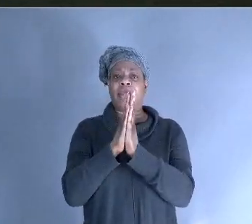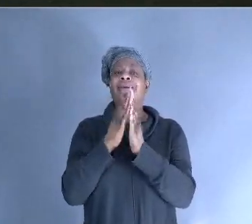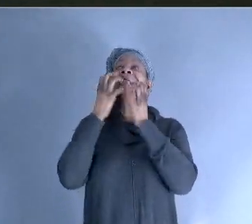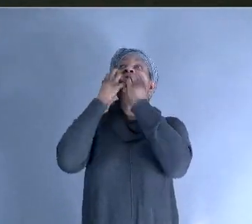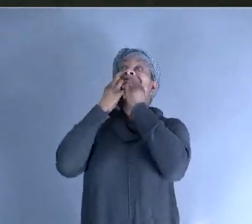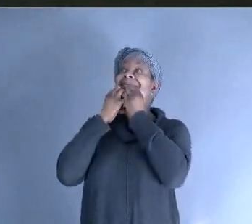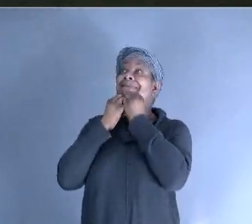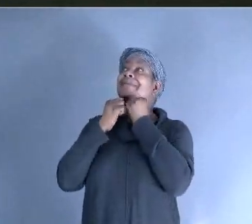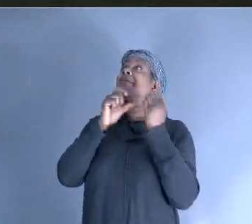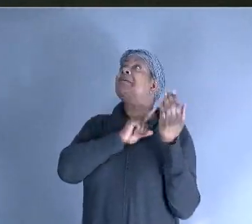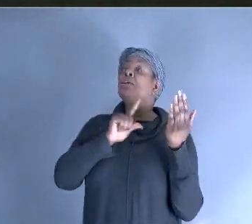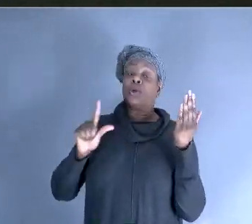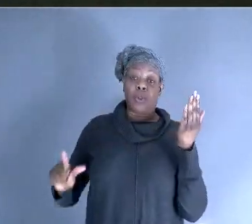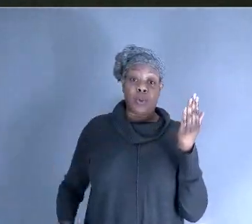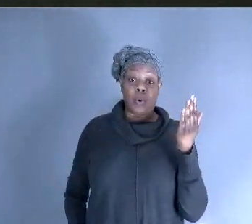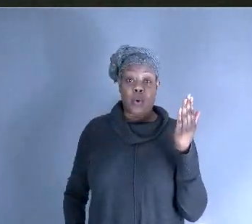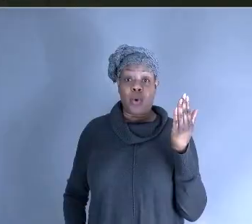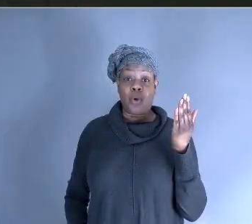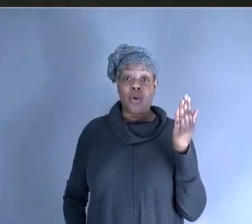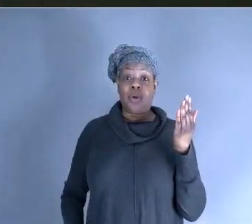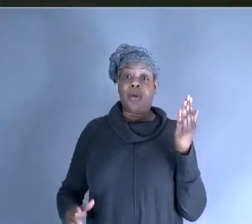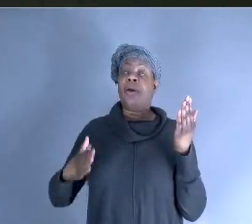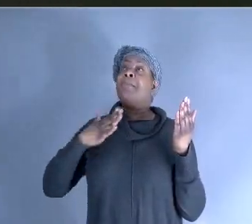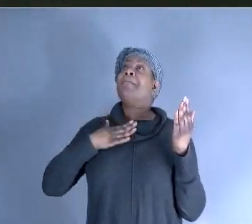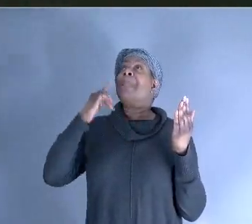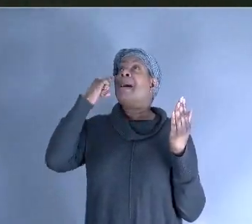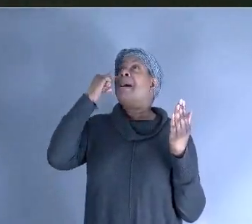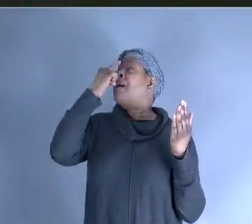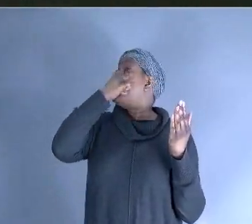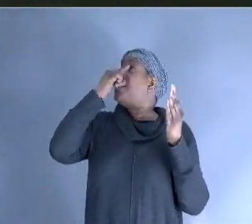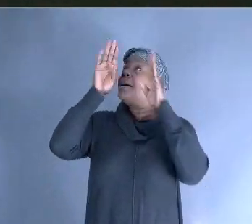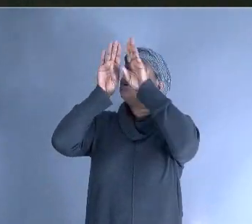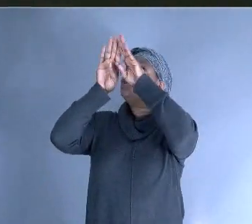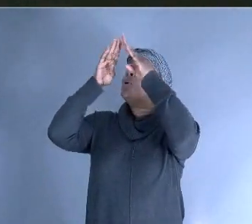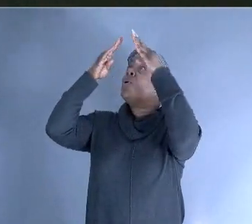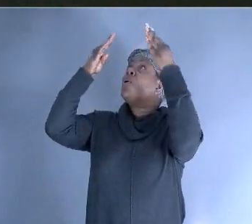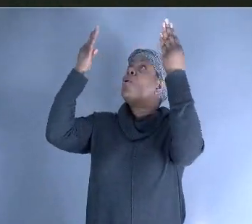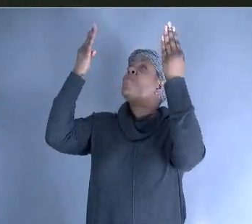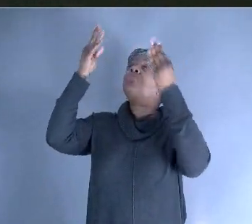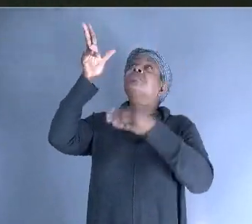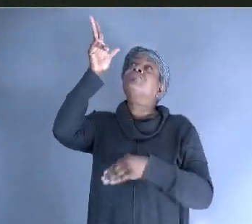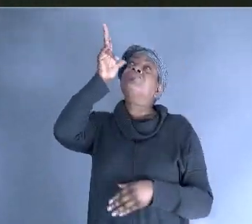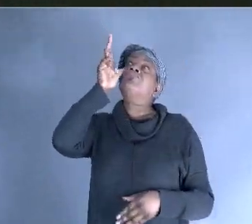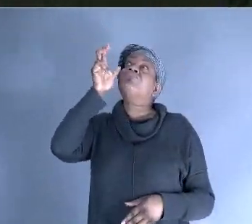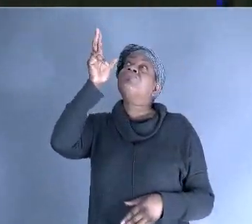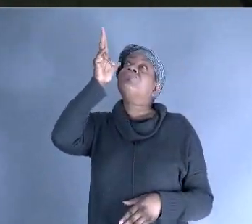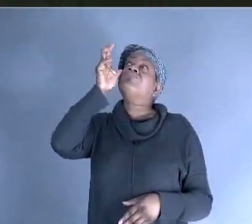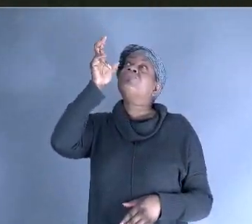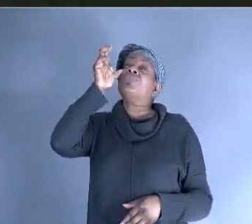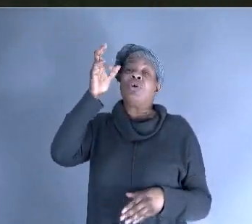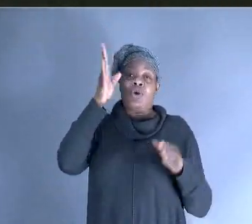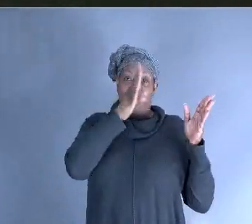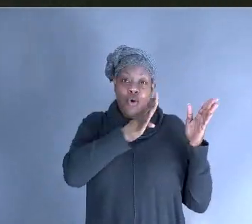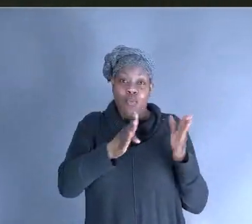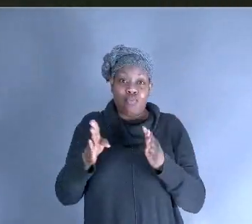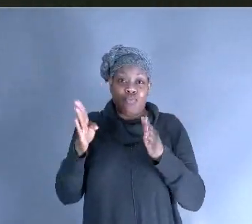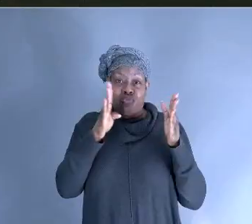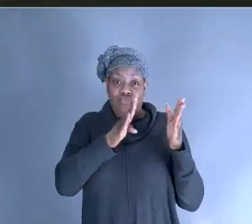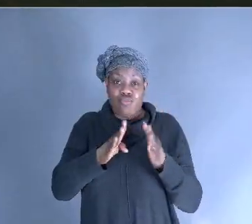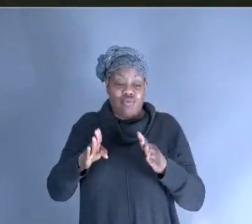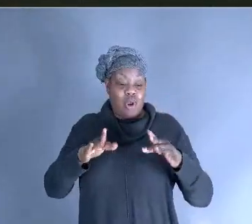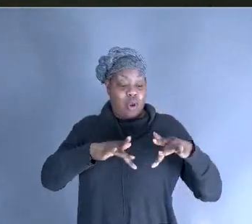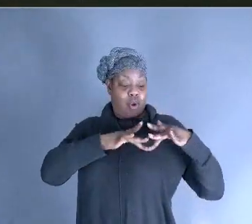Come on, say, dear Lord. Open my eyes. Unstop my ears. Prepare my heart